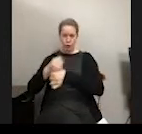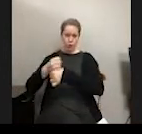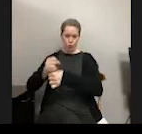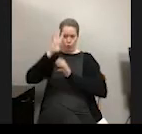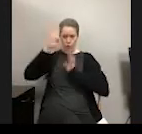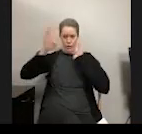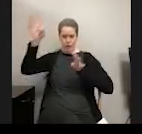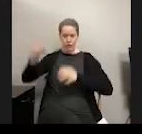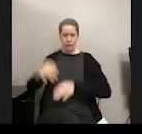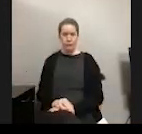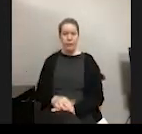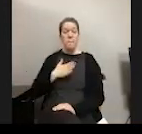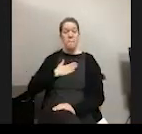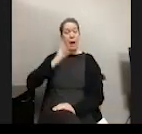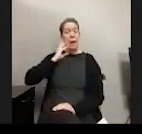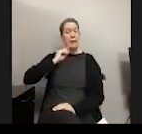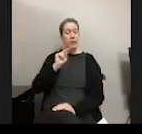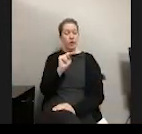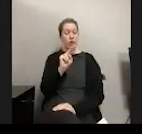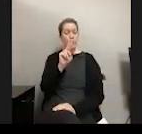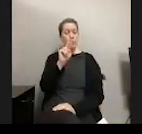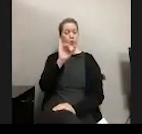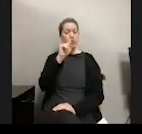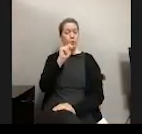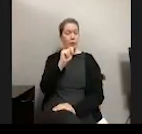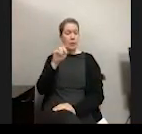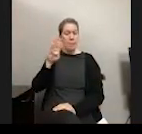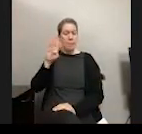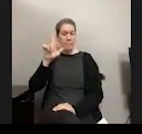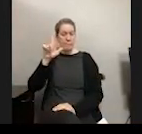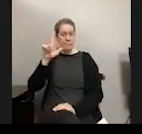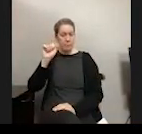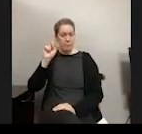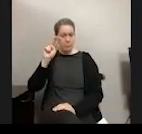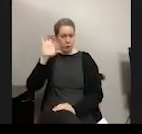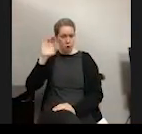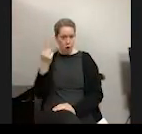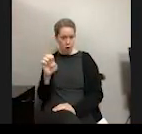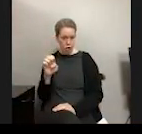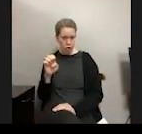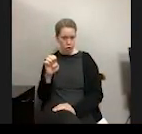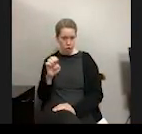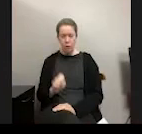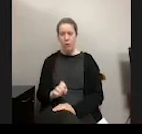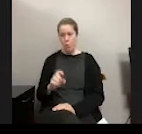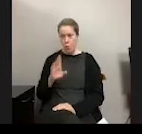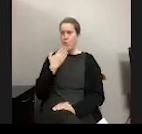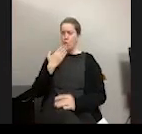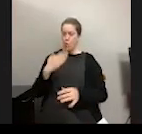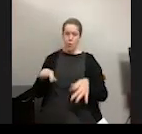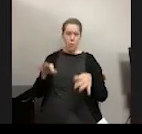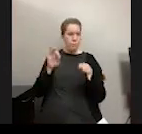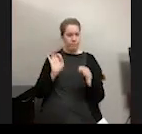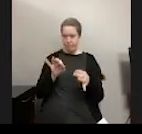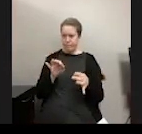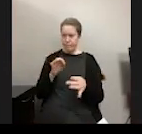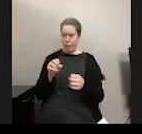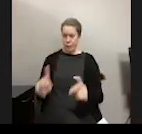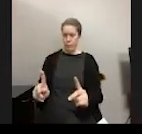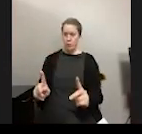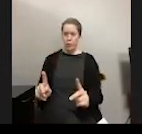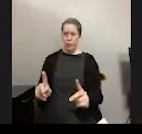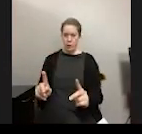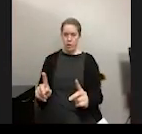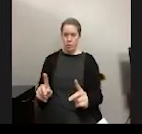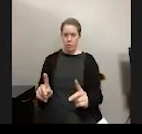Nuit Blanche was a really great place to sort of step into that. It works with my kind of ideas. Actually, it's interesting that queen I talked about, I pitched